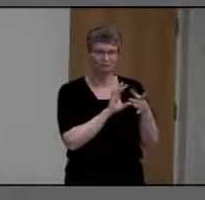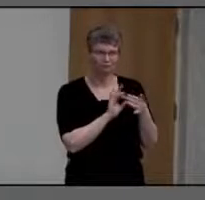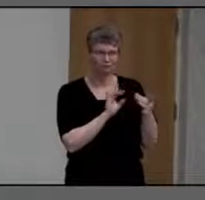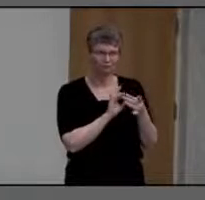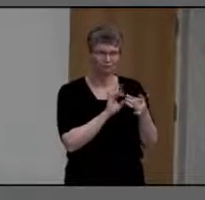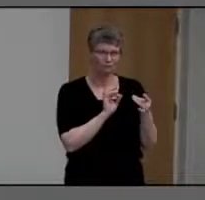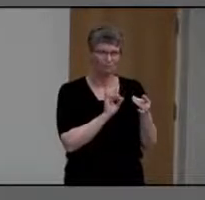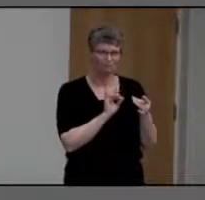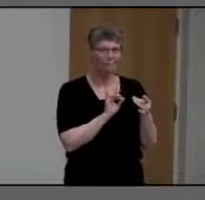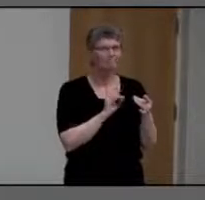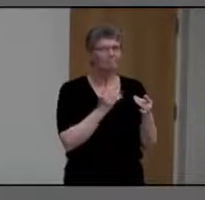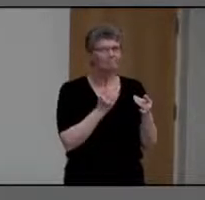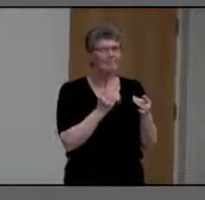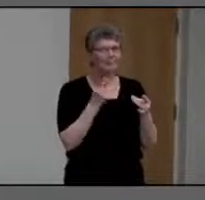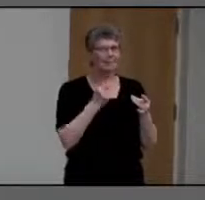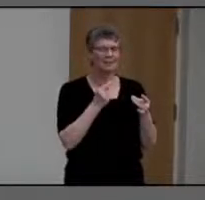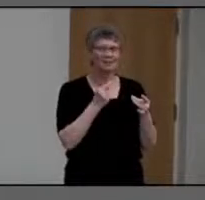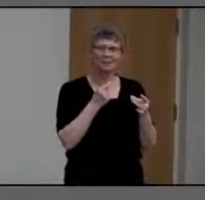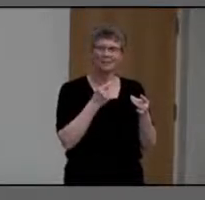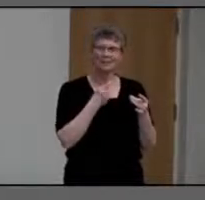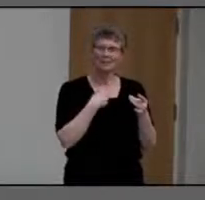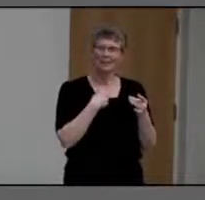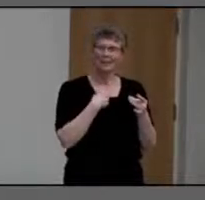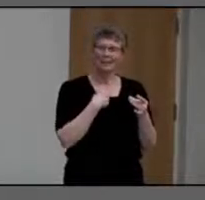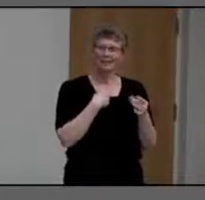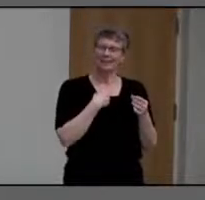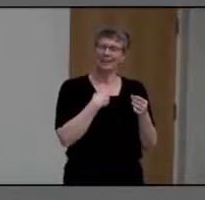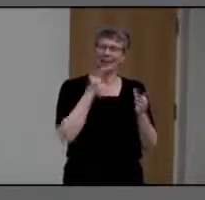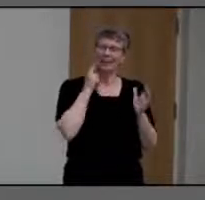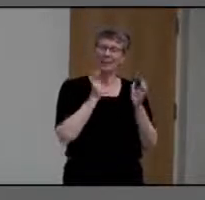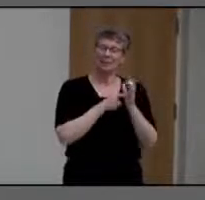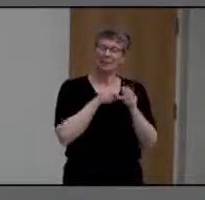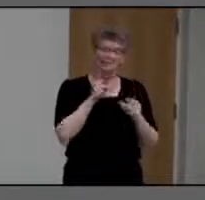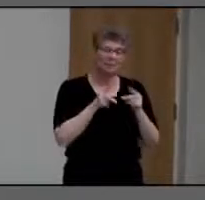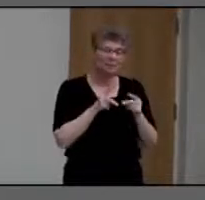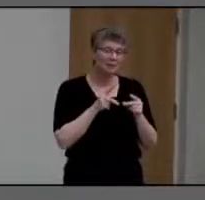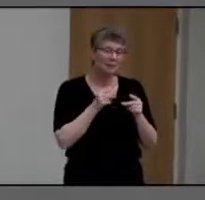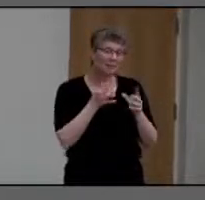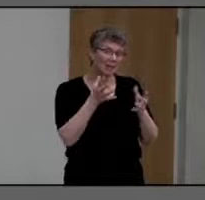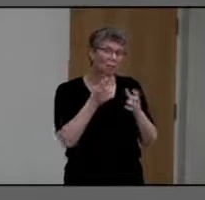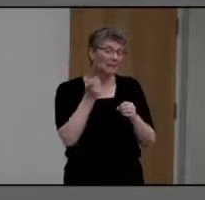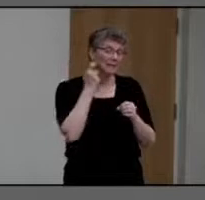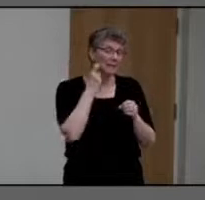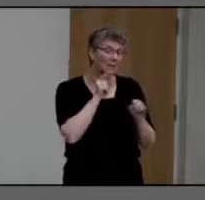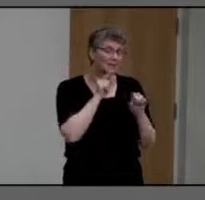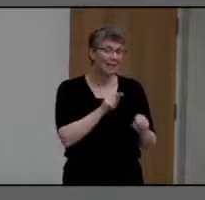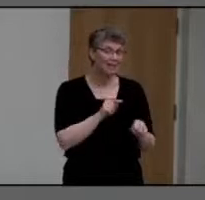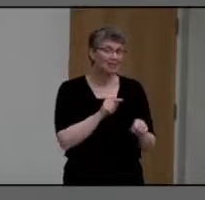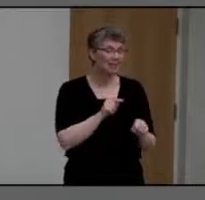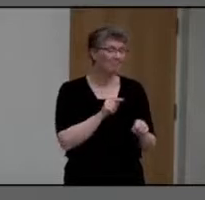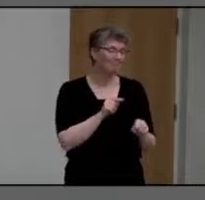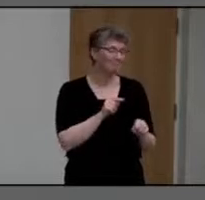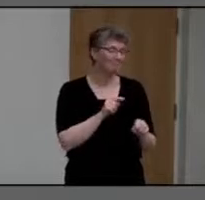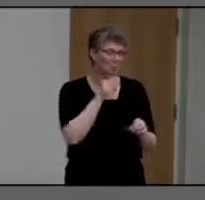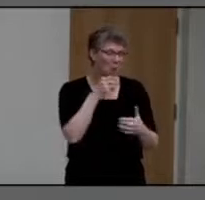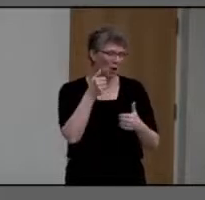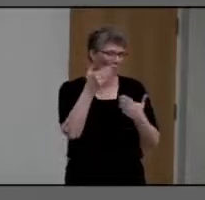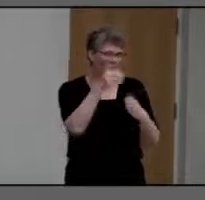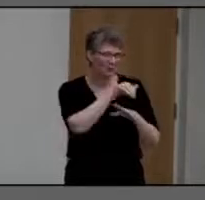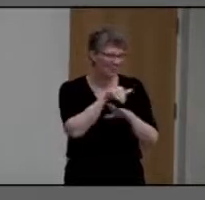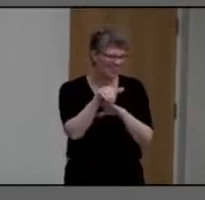for simple answers, they weren't here. So that's not surprising, of course, because it's